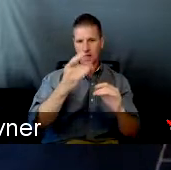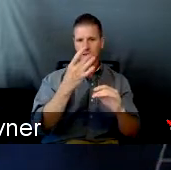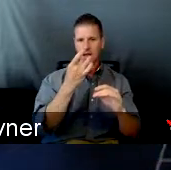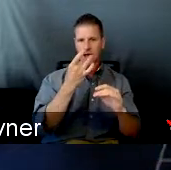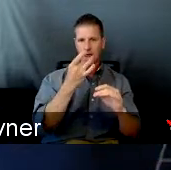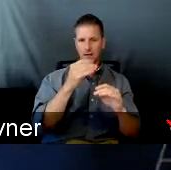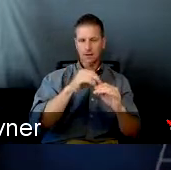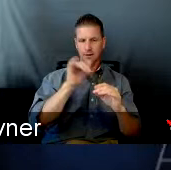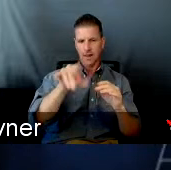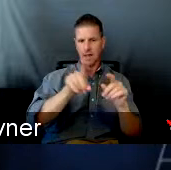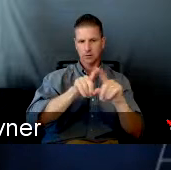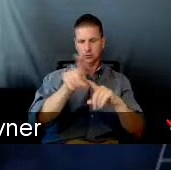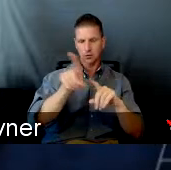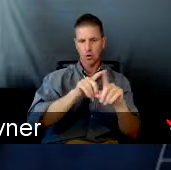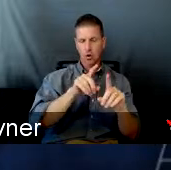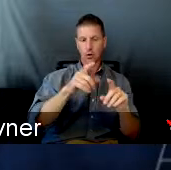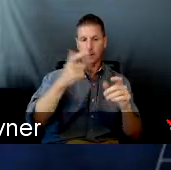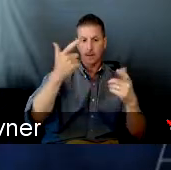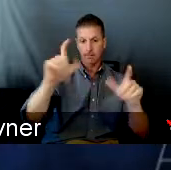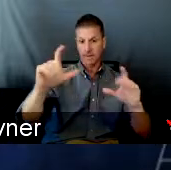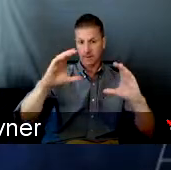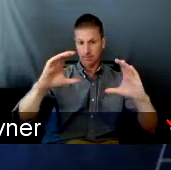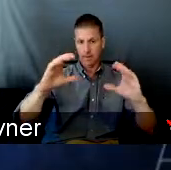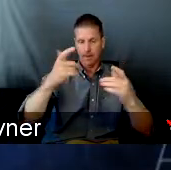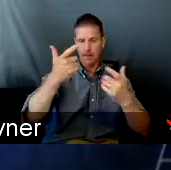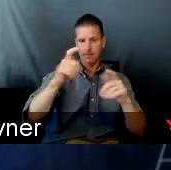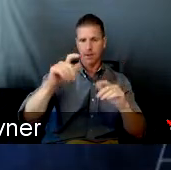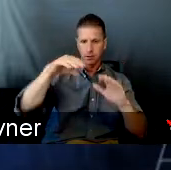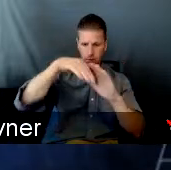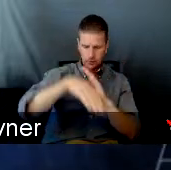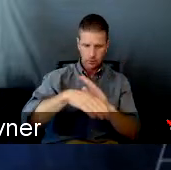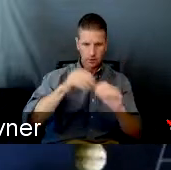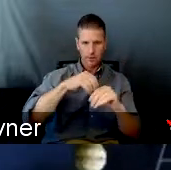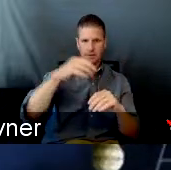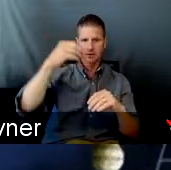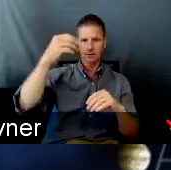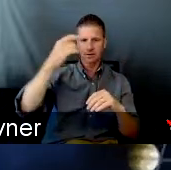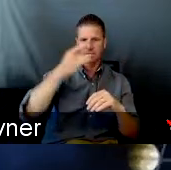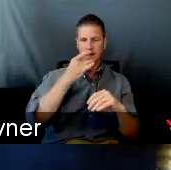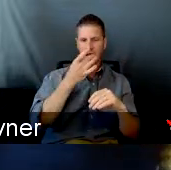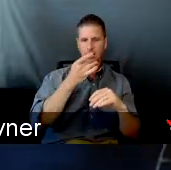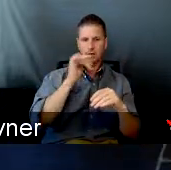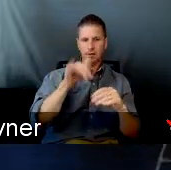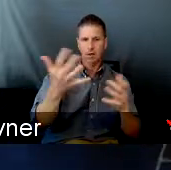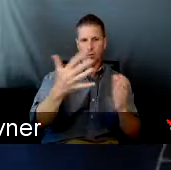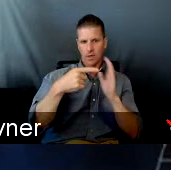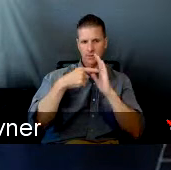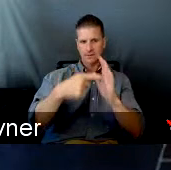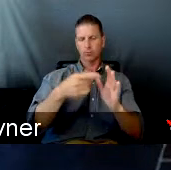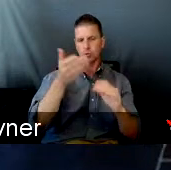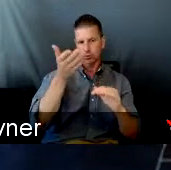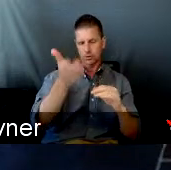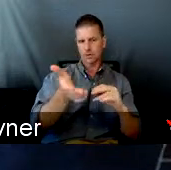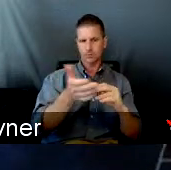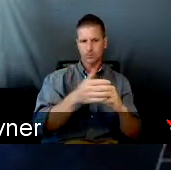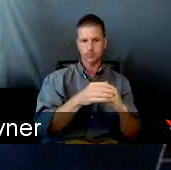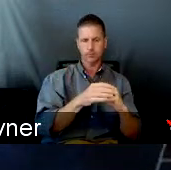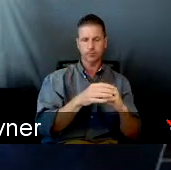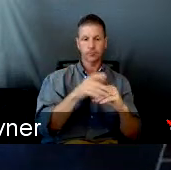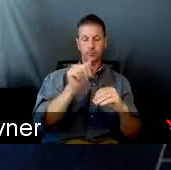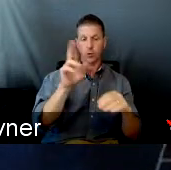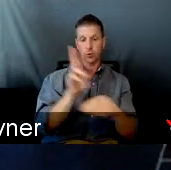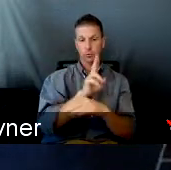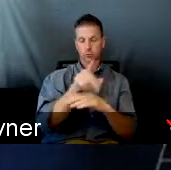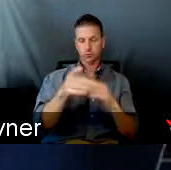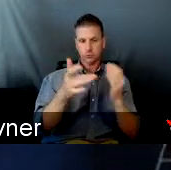time. And the bigger the planet, the bigger the dip in the light. And so that's what we're demonstrating there. And we can use this technique